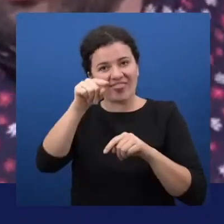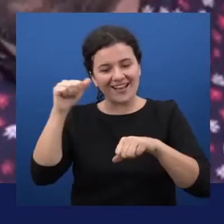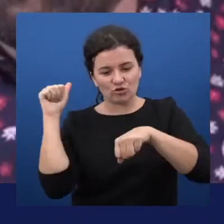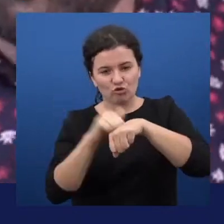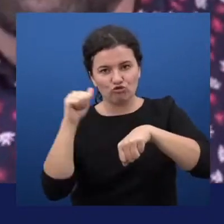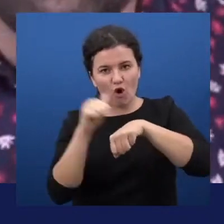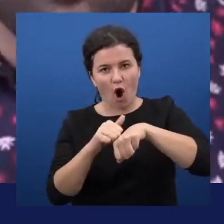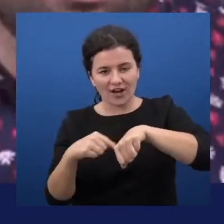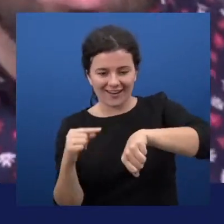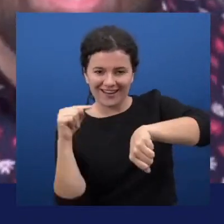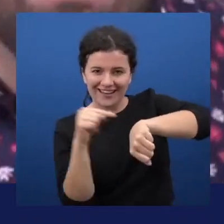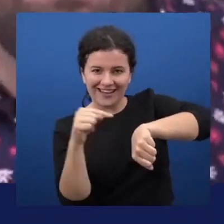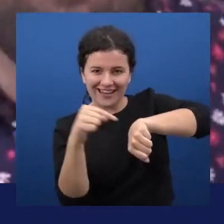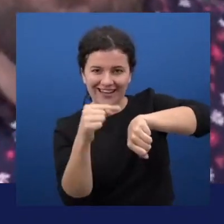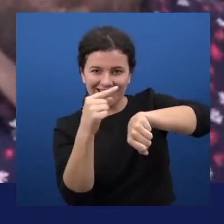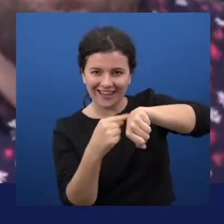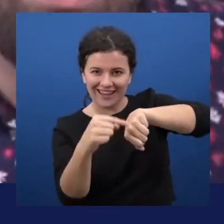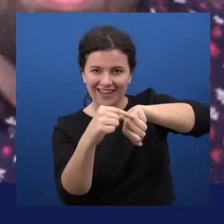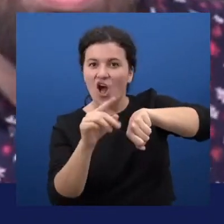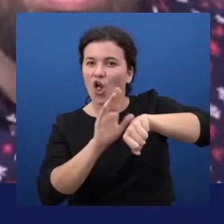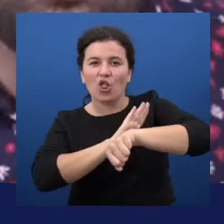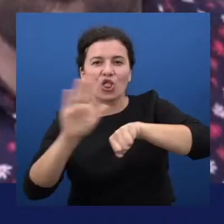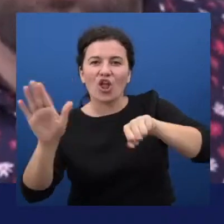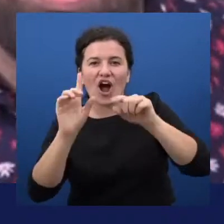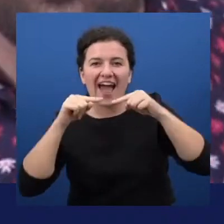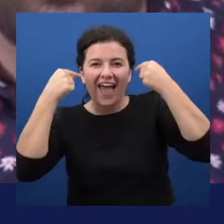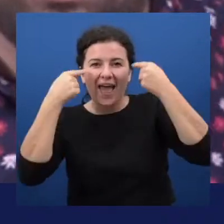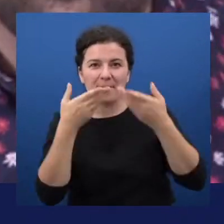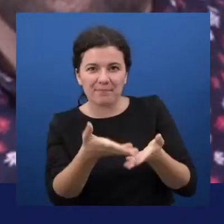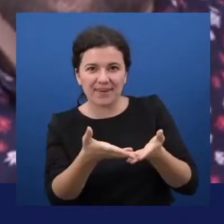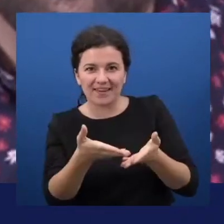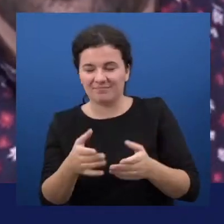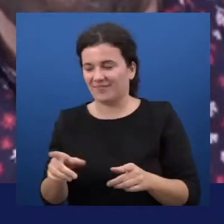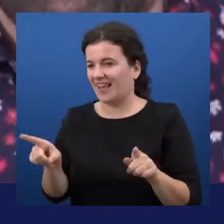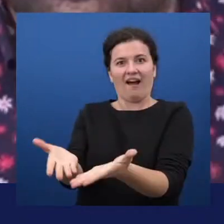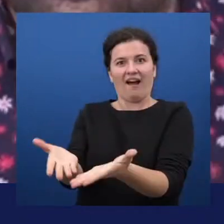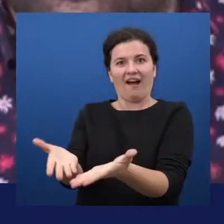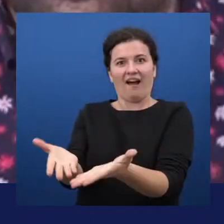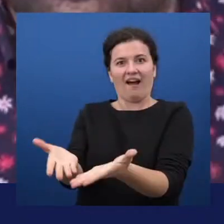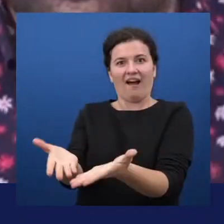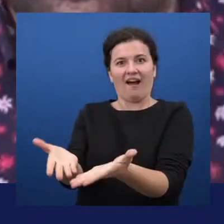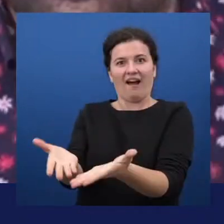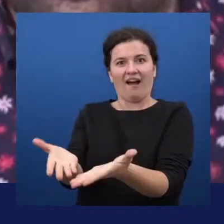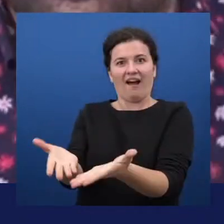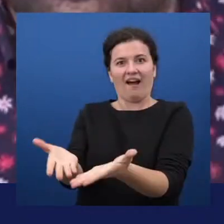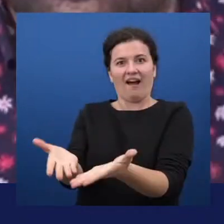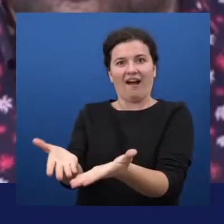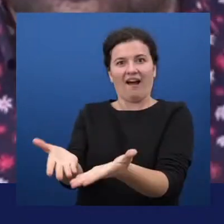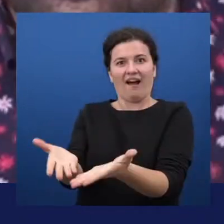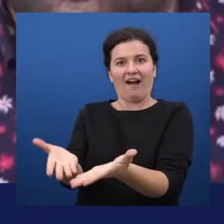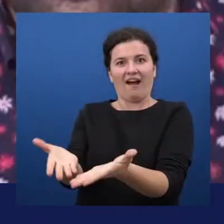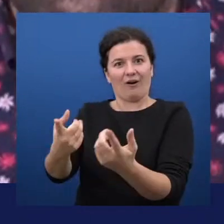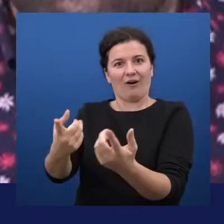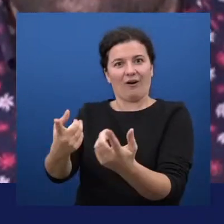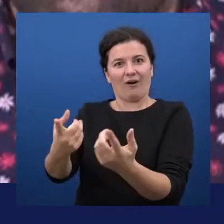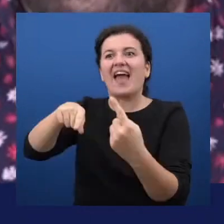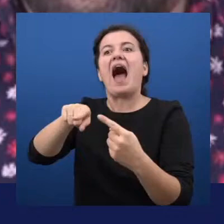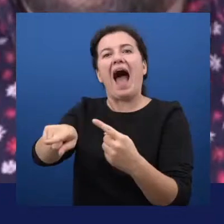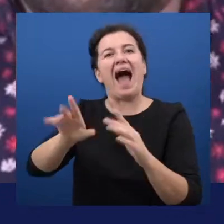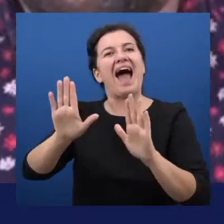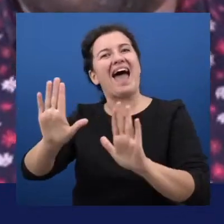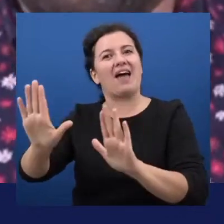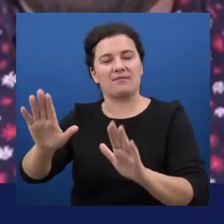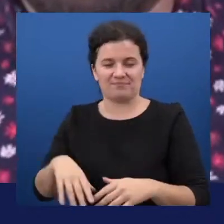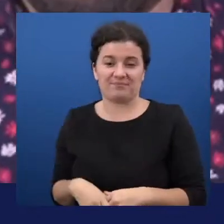AI a rock?" Yes, I am. Yeah. It's a rock It's a that rock. has data burned into it It's in a way. a very fancy rock, but